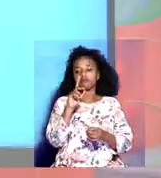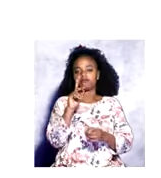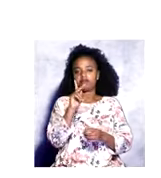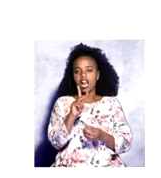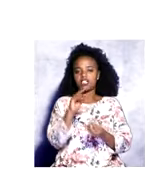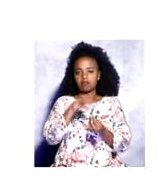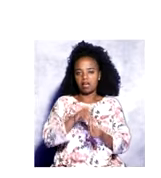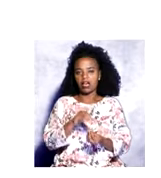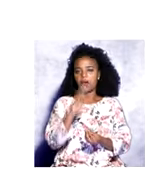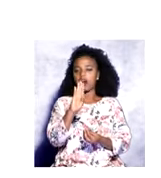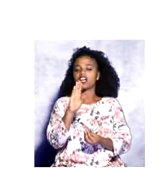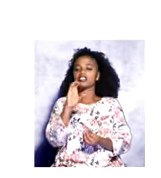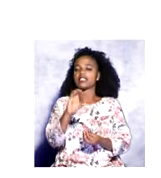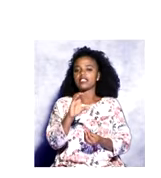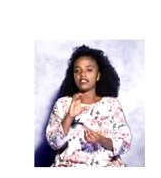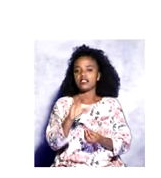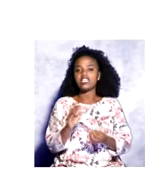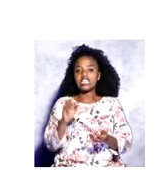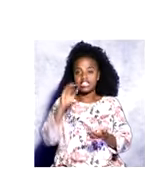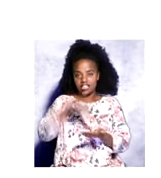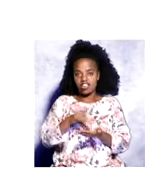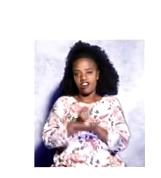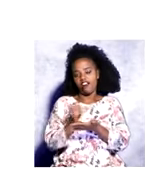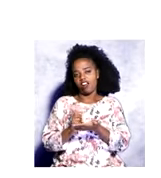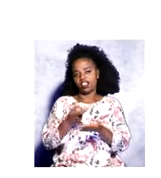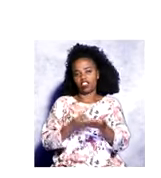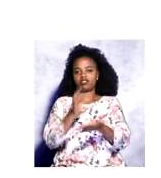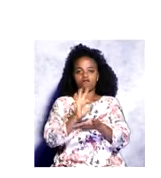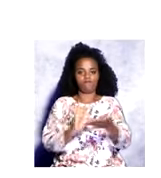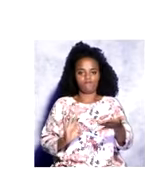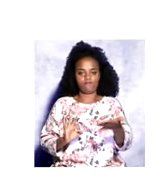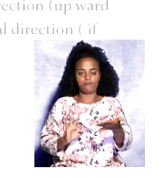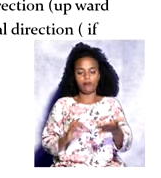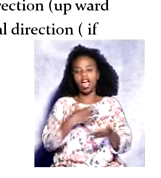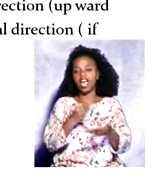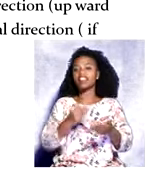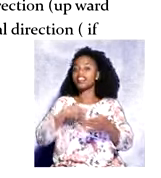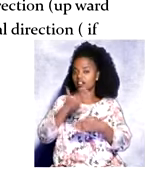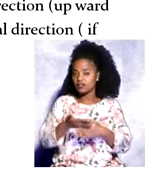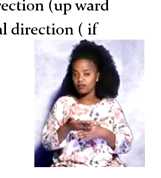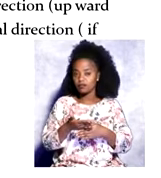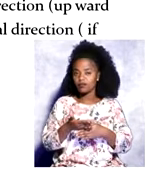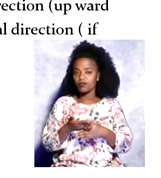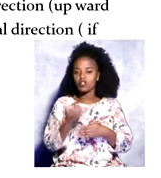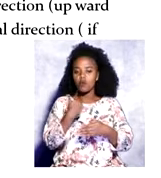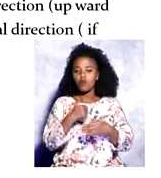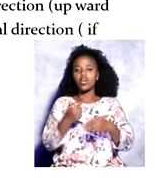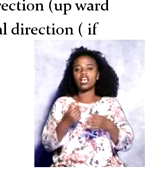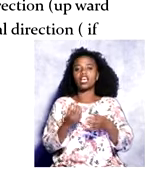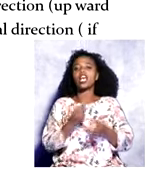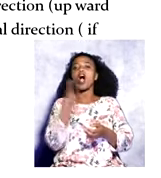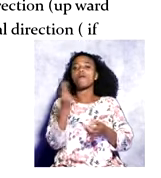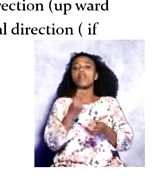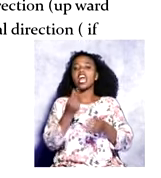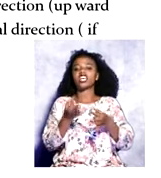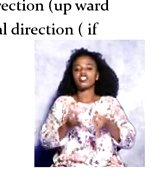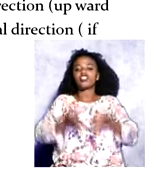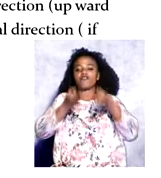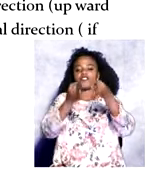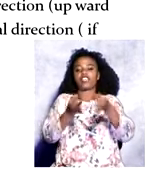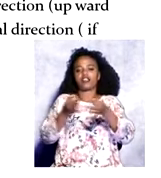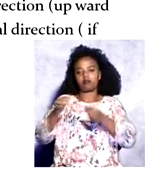c. We need to rewrite the function in this form. And then we apply shifting